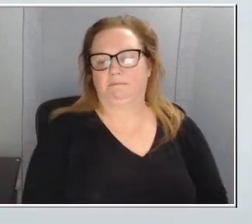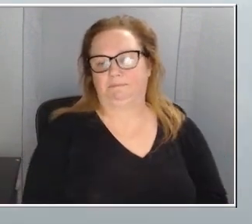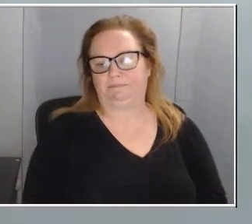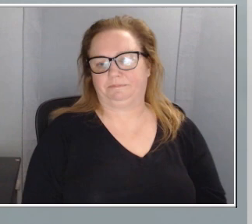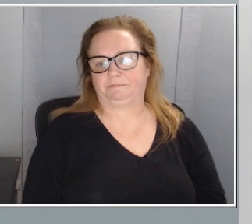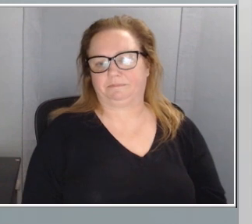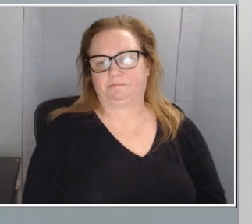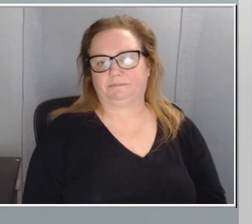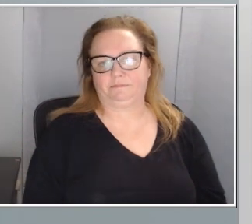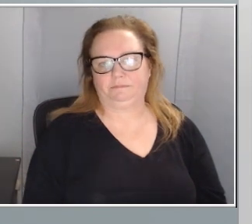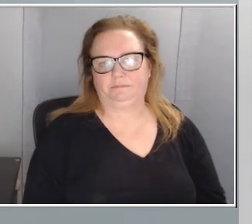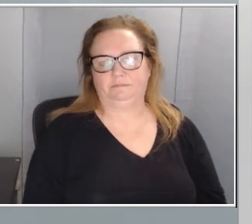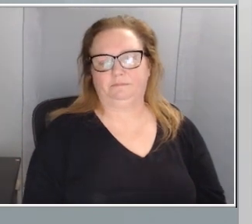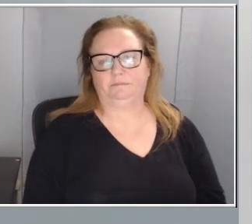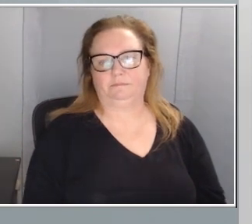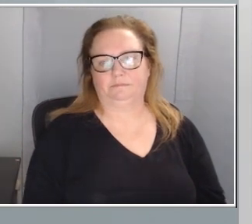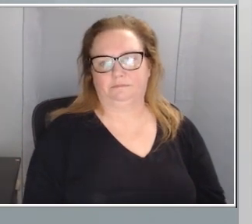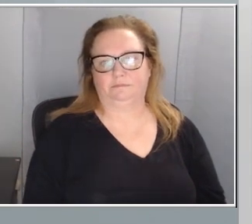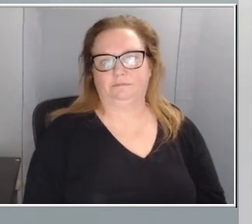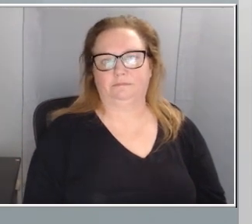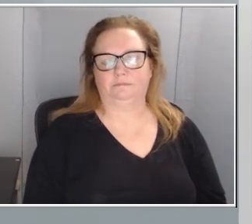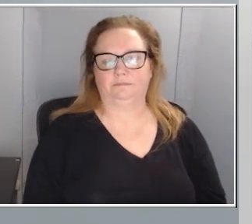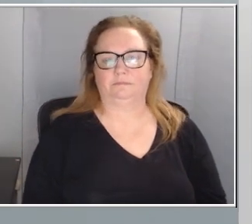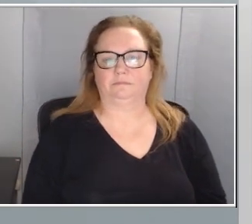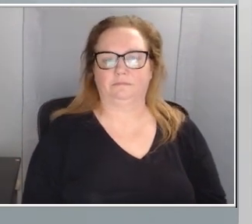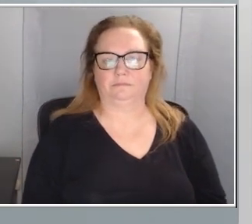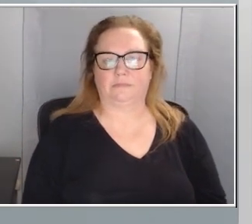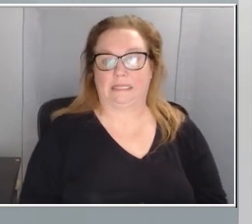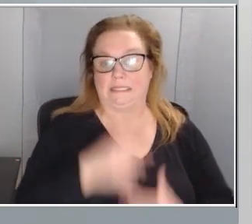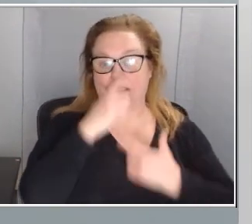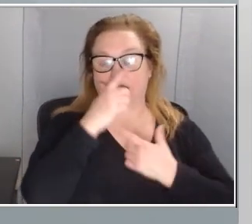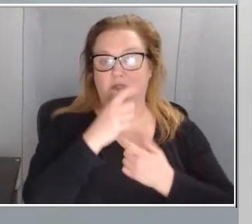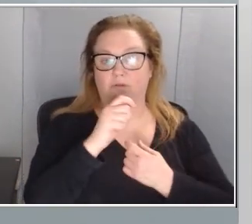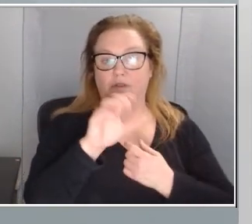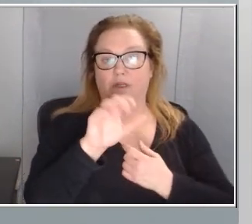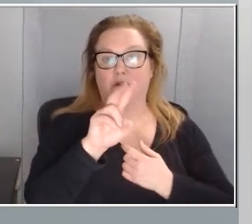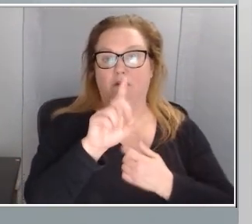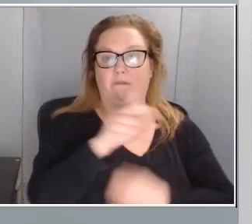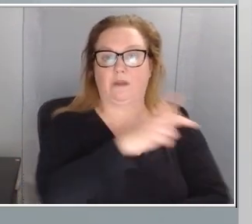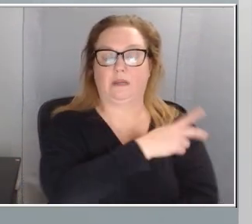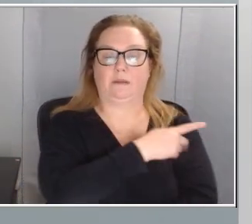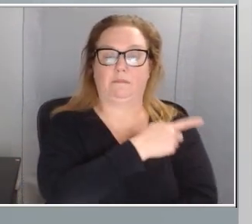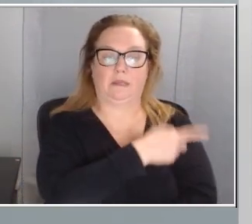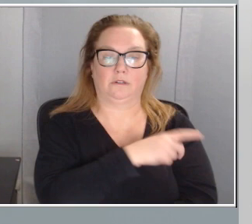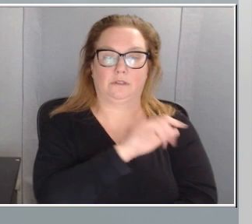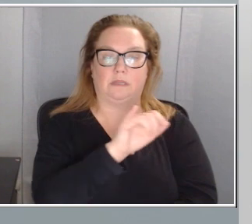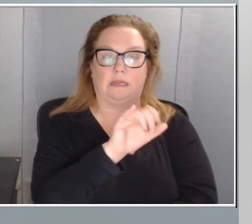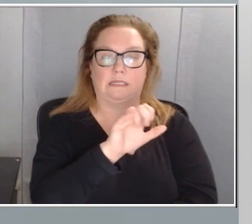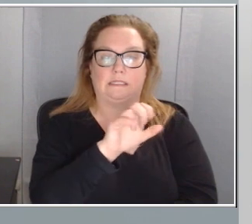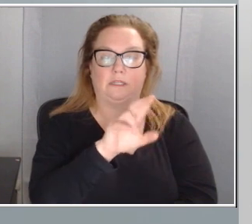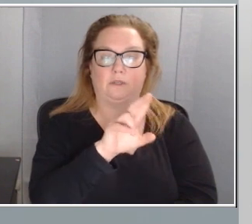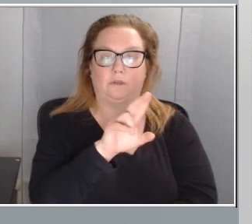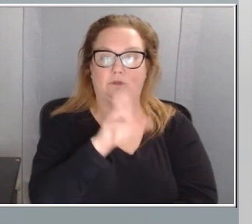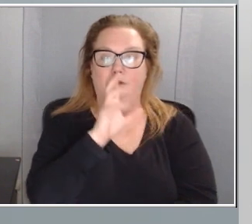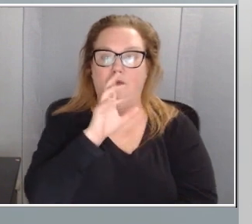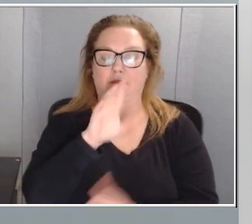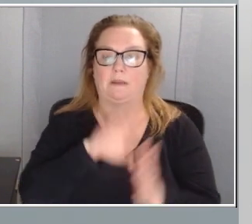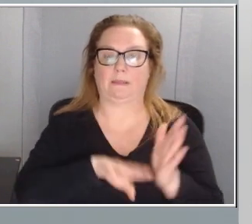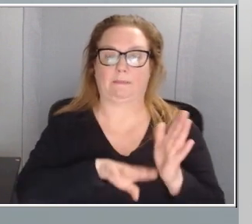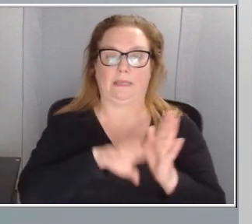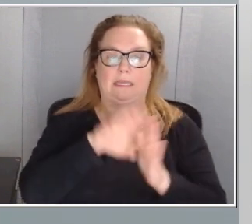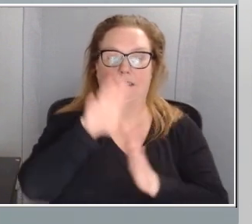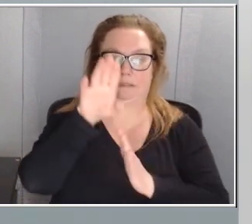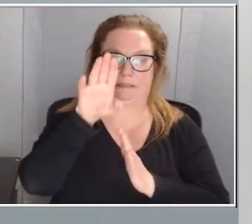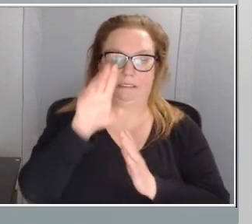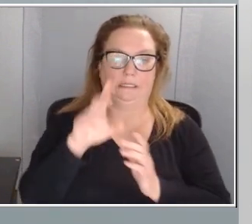I'm hearing it. There we go. All right, this is interesting. COVID patients in hospitals and ICUs. And we talked about these peaks. There it is.